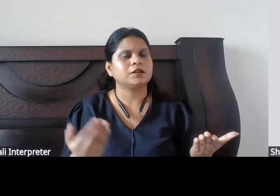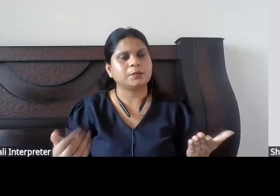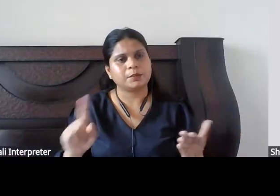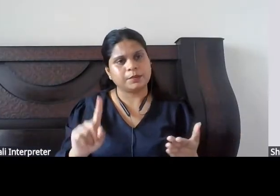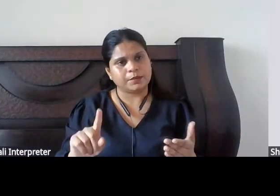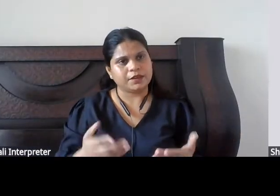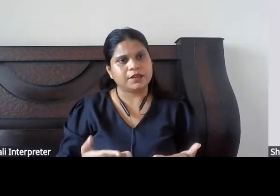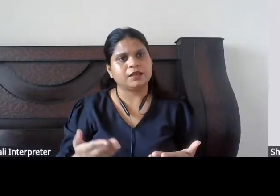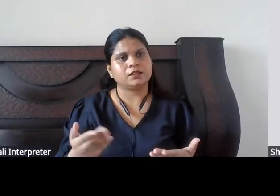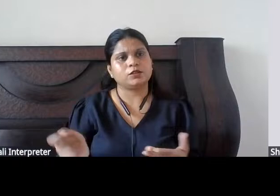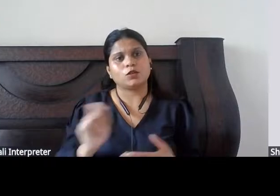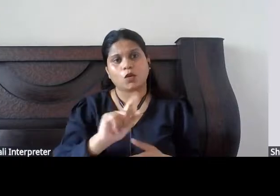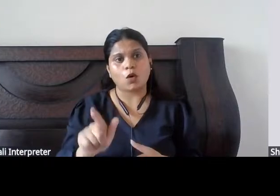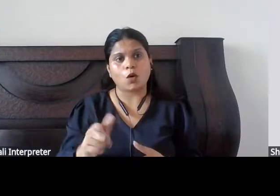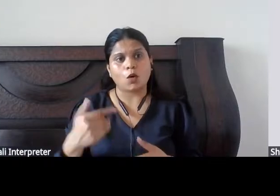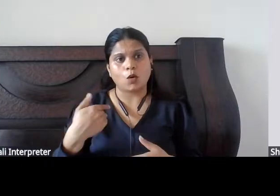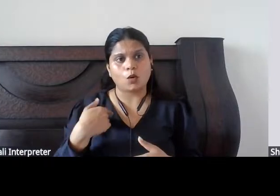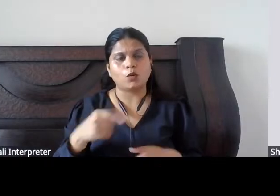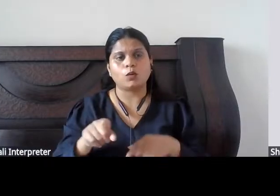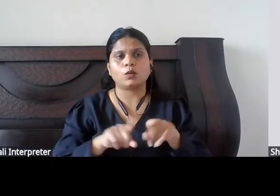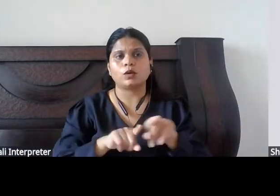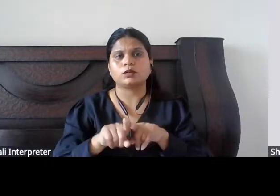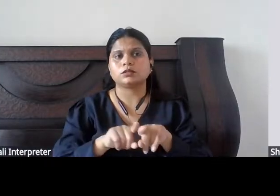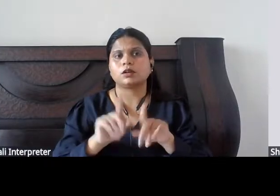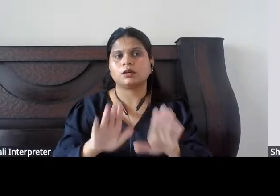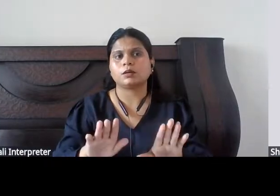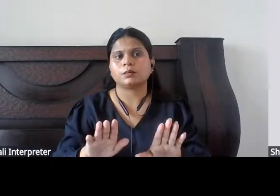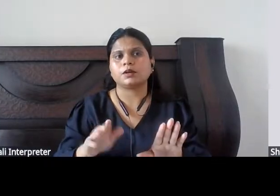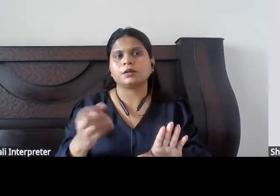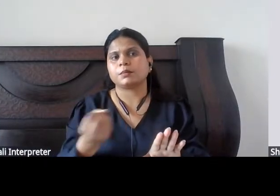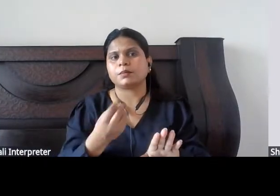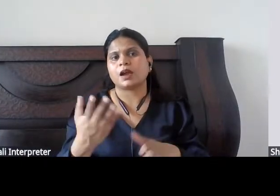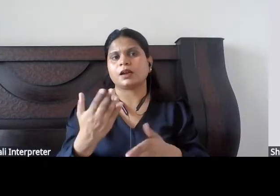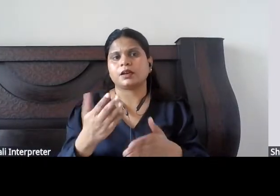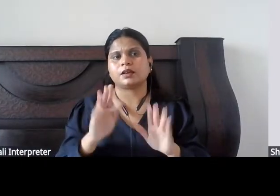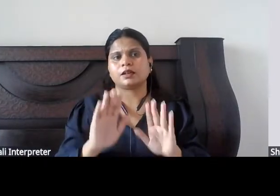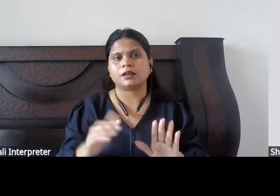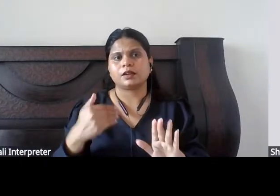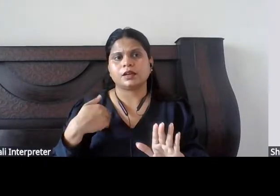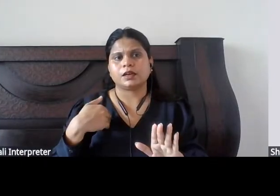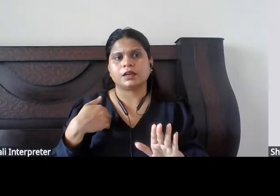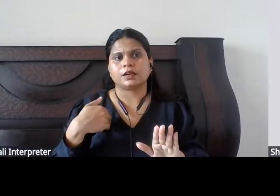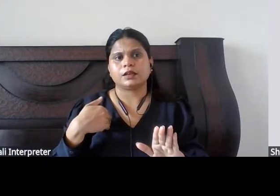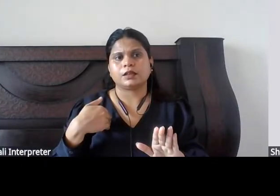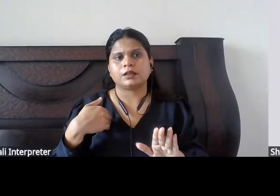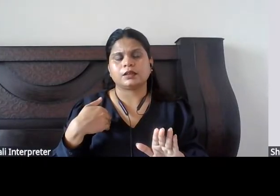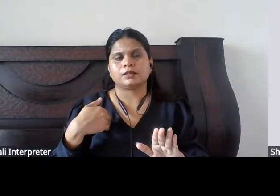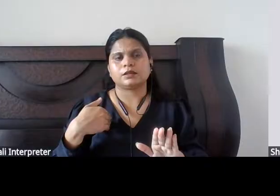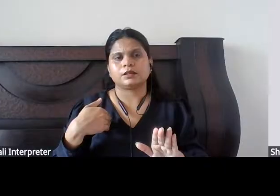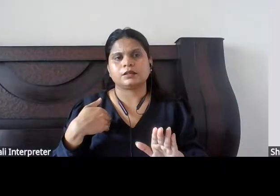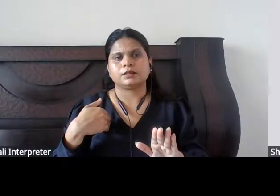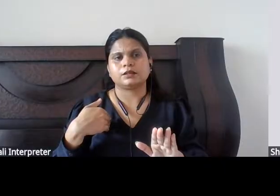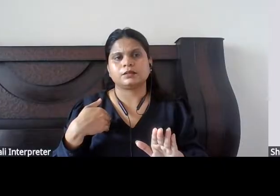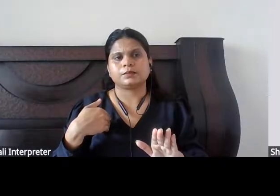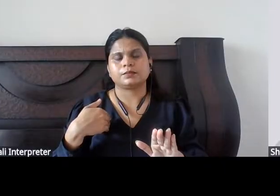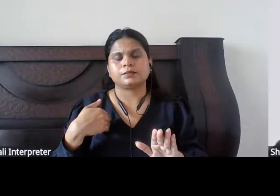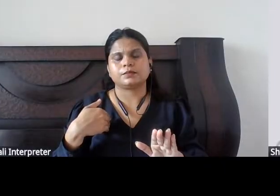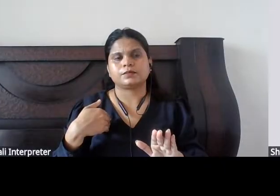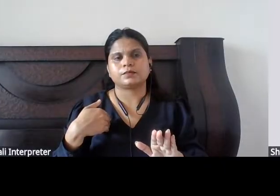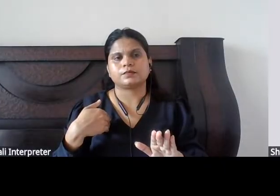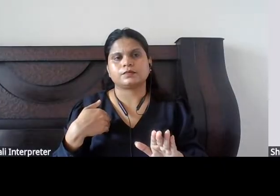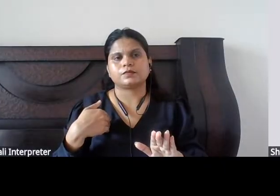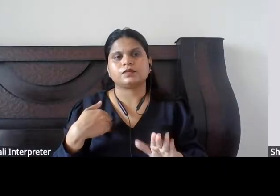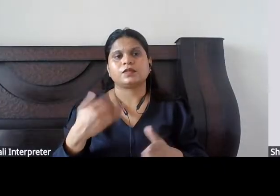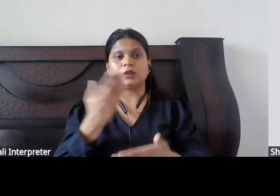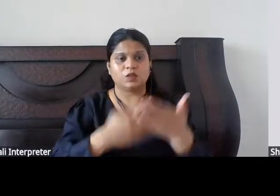us. For example, I have multiple sclerosis, and I ticked any other. So with the